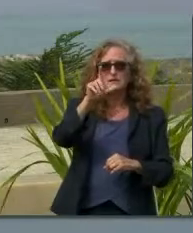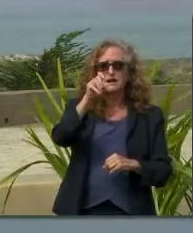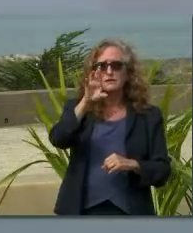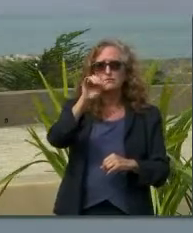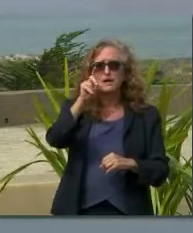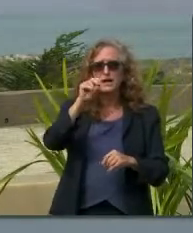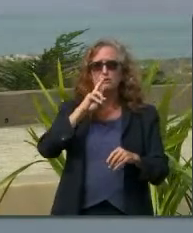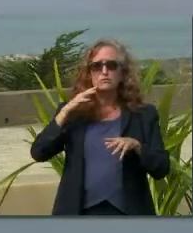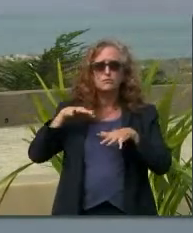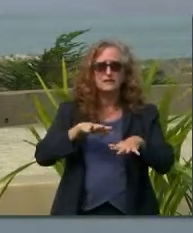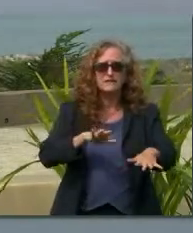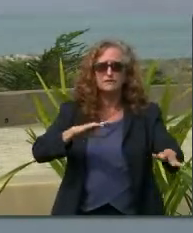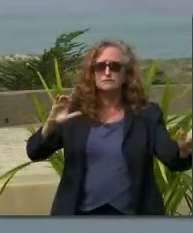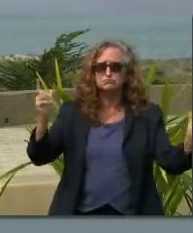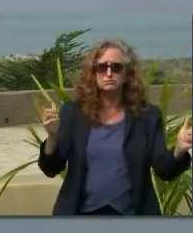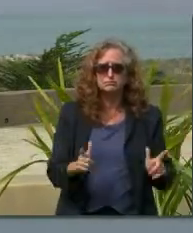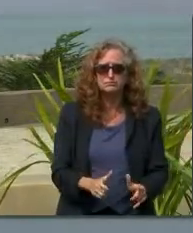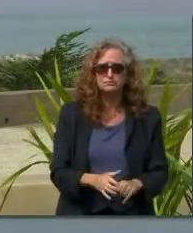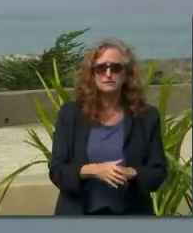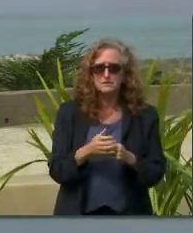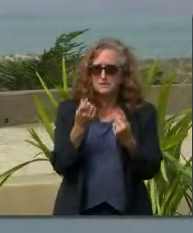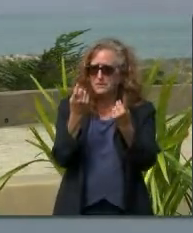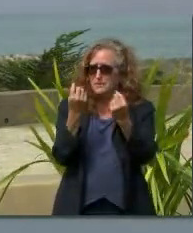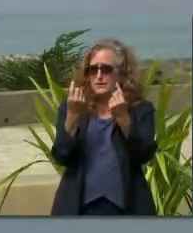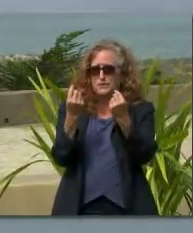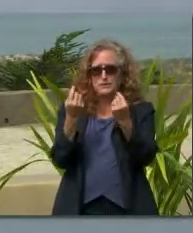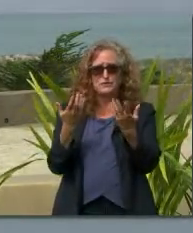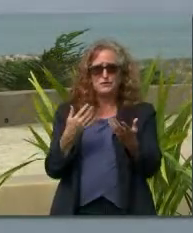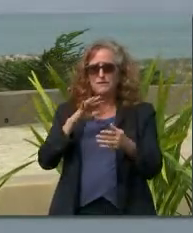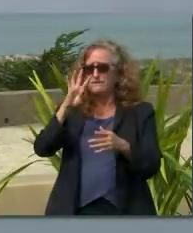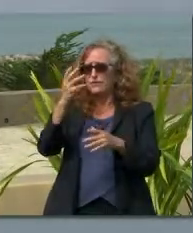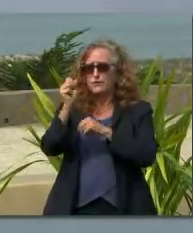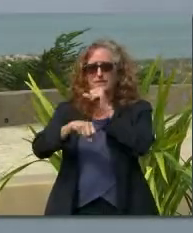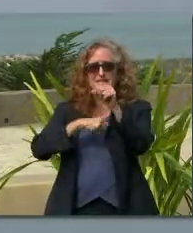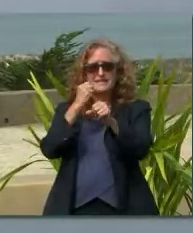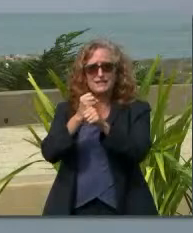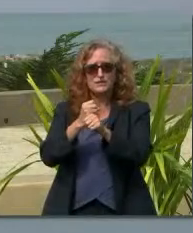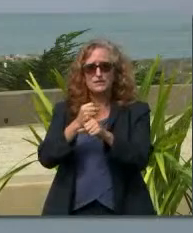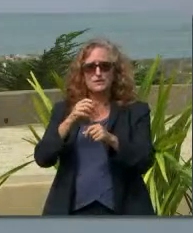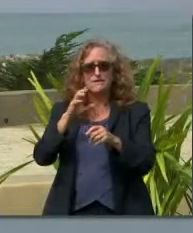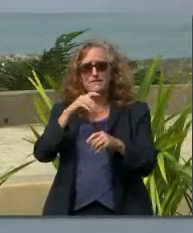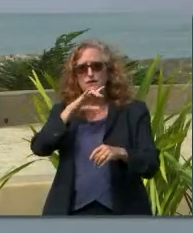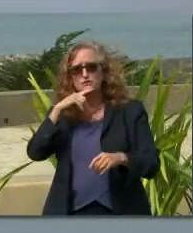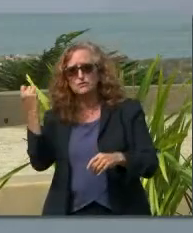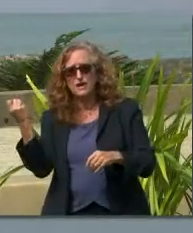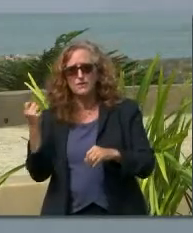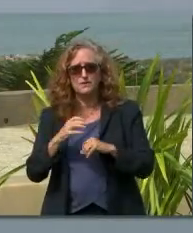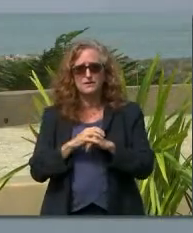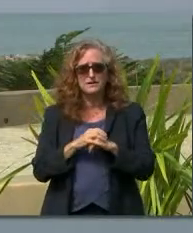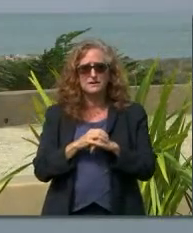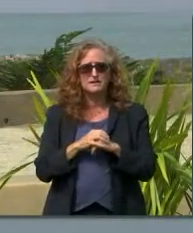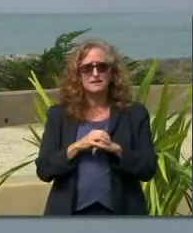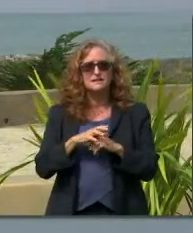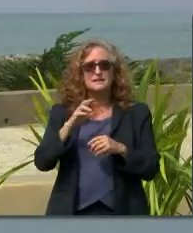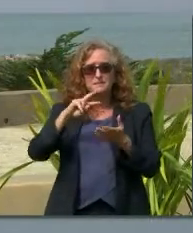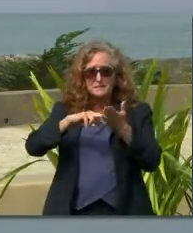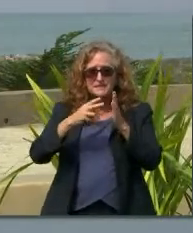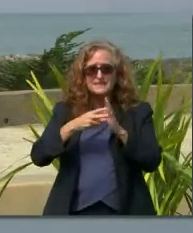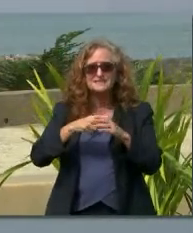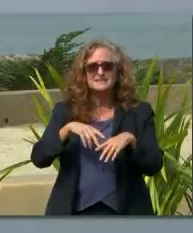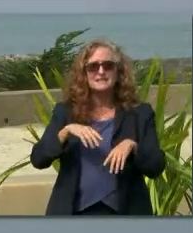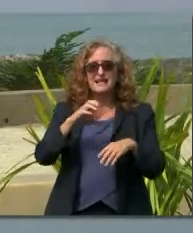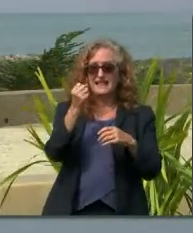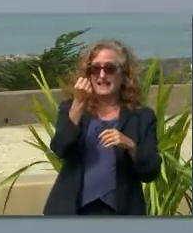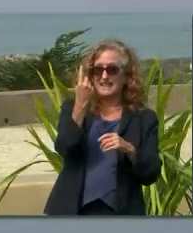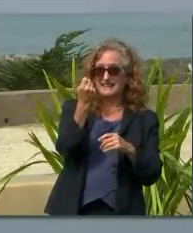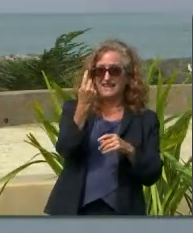challenges we're all facing here as we enter now in the 4th year of our drought. Water year just ended, October 1st. 4th year. By the way, that would put us 8 out of